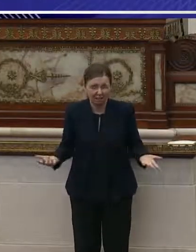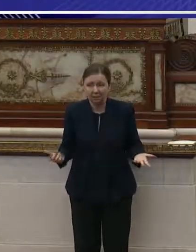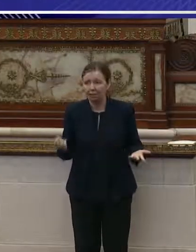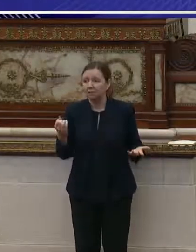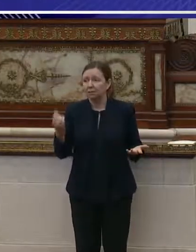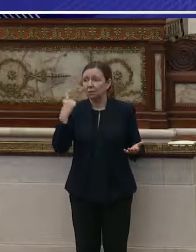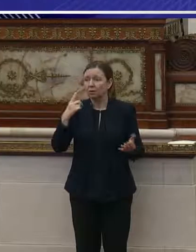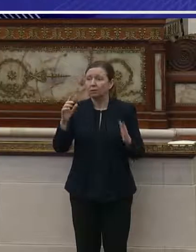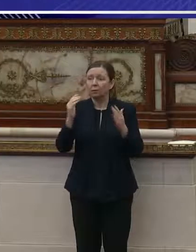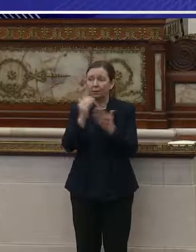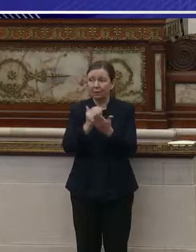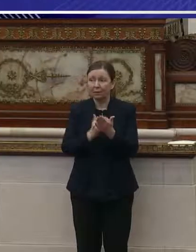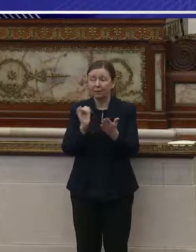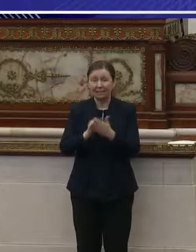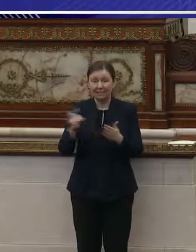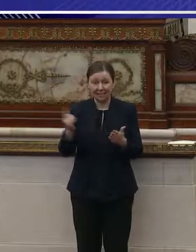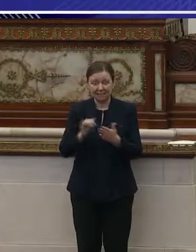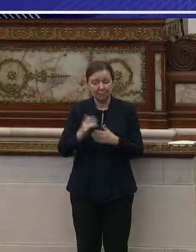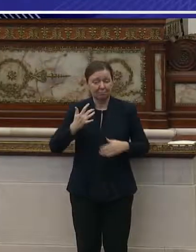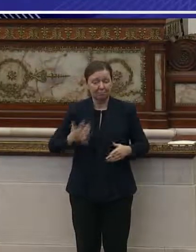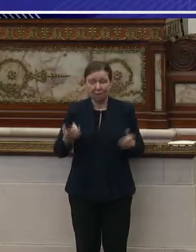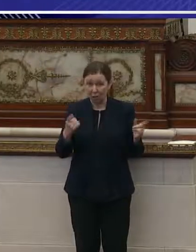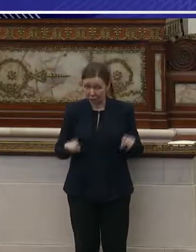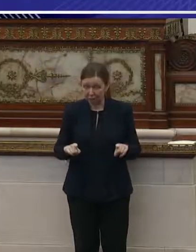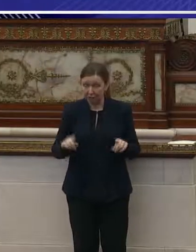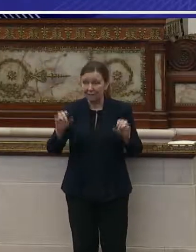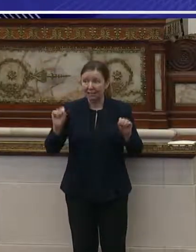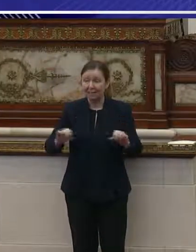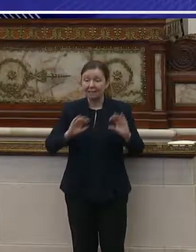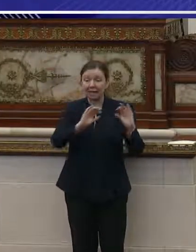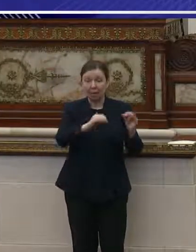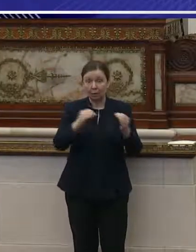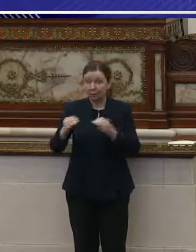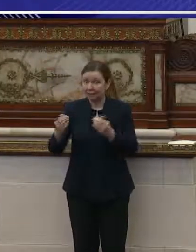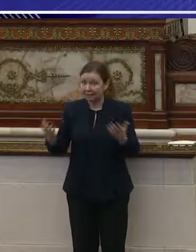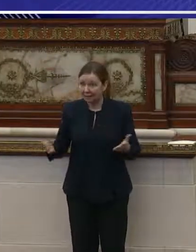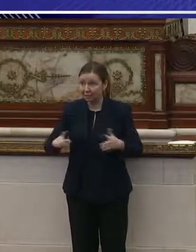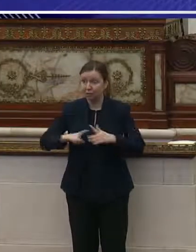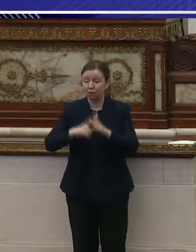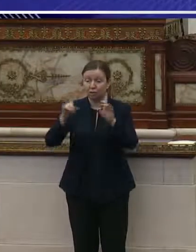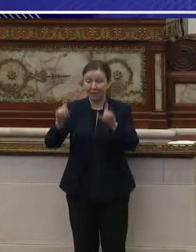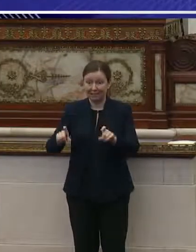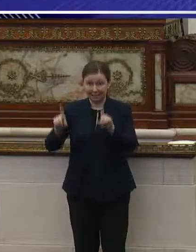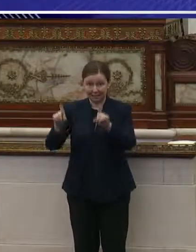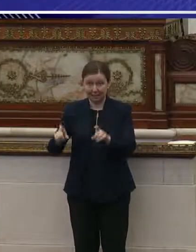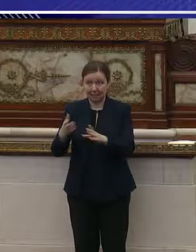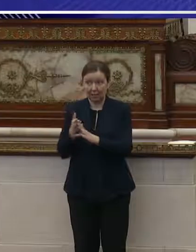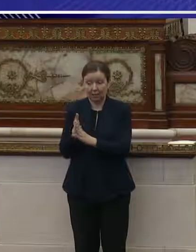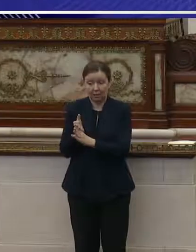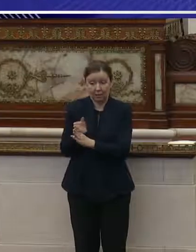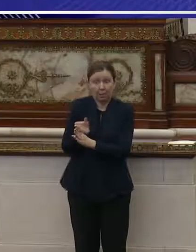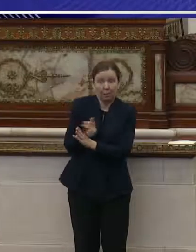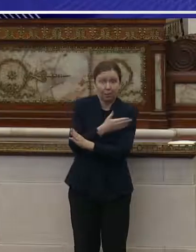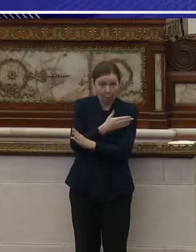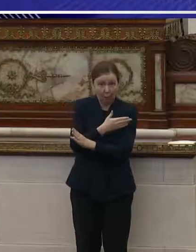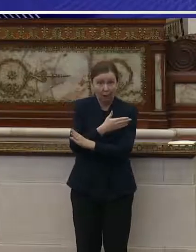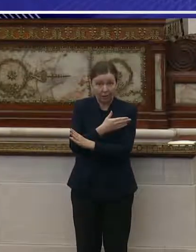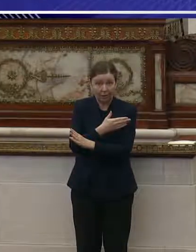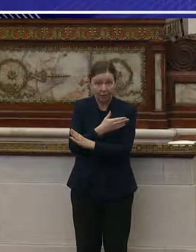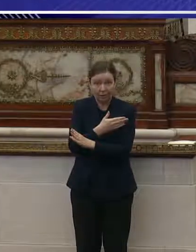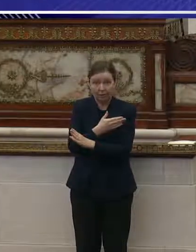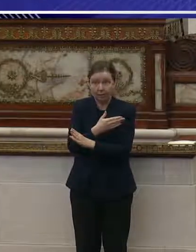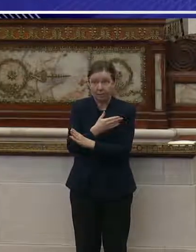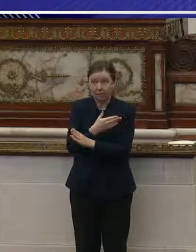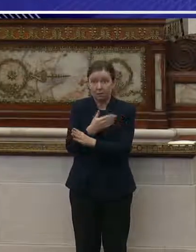So for the record, is that something that typically occurs? Can organizations start testing, prior to